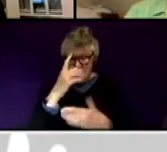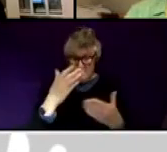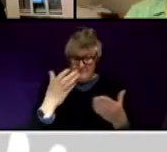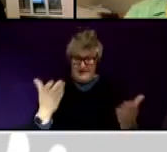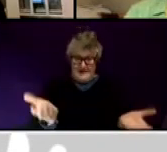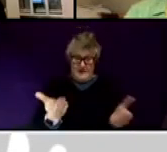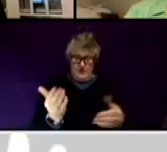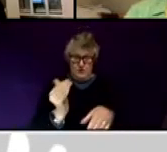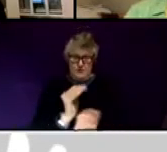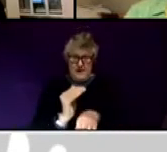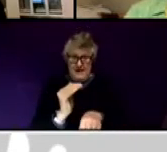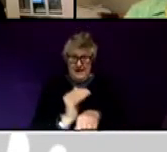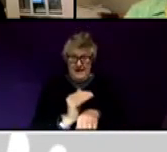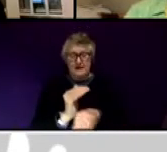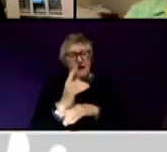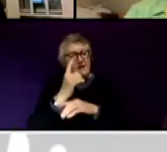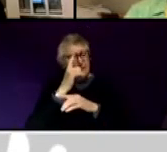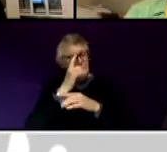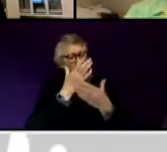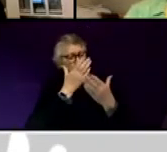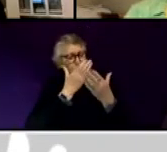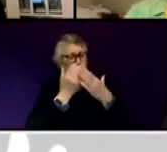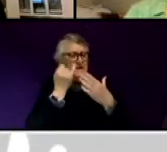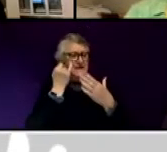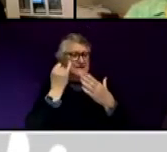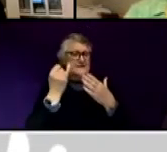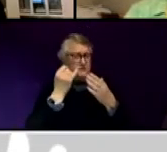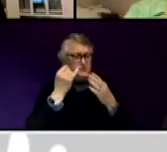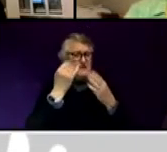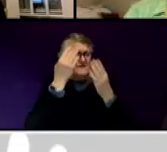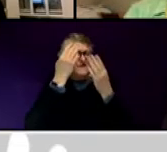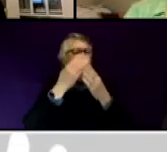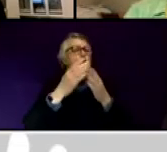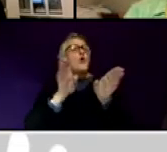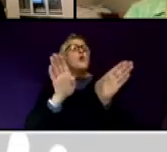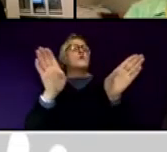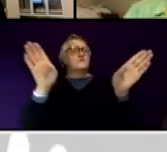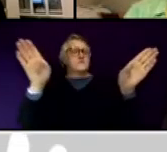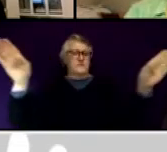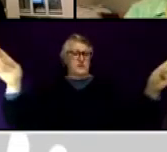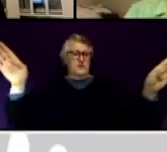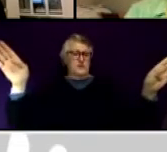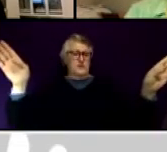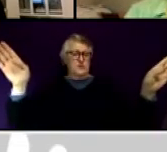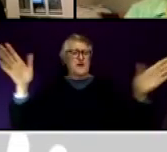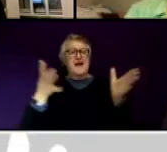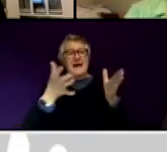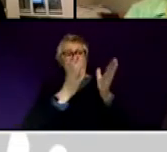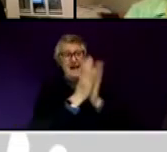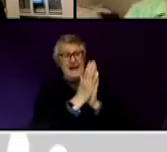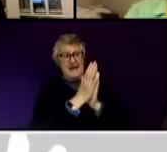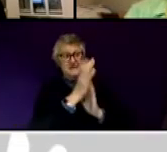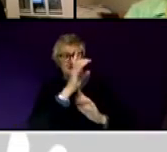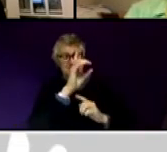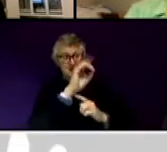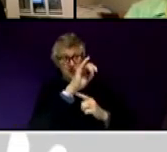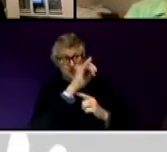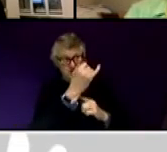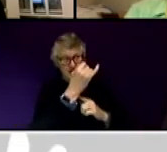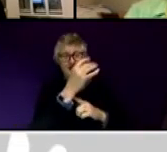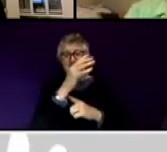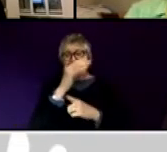kind of give an overview, ask the DOJ and the city to